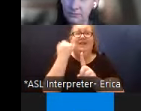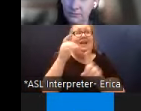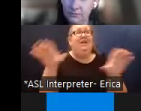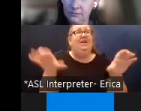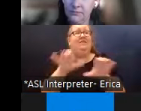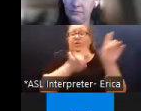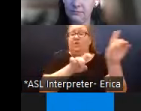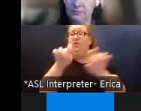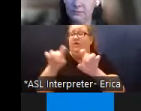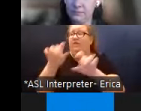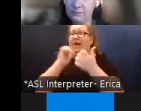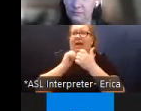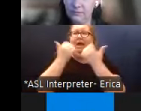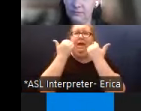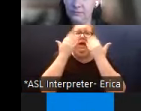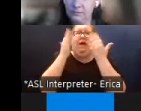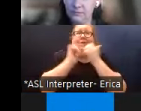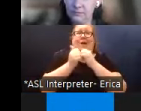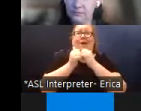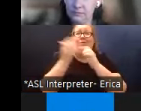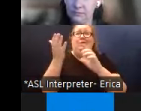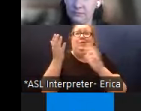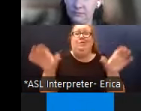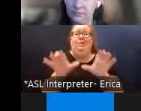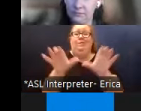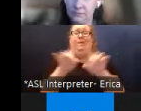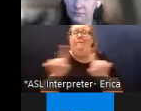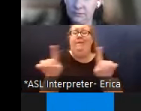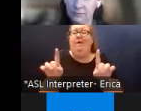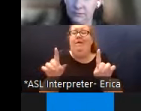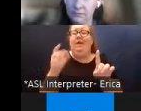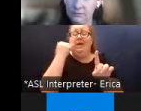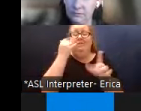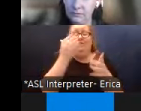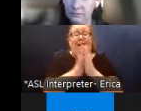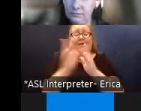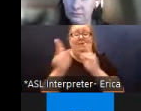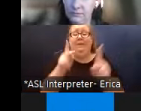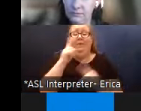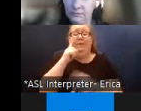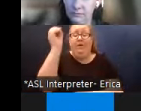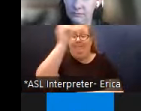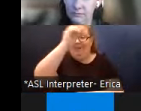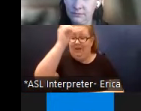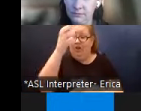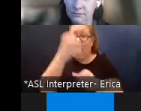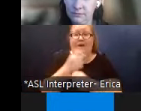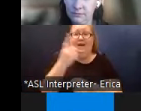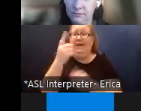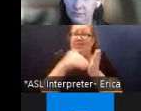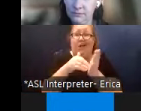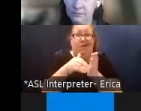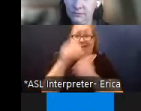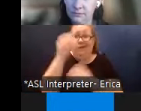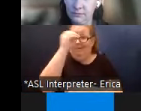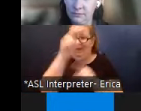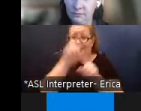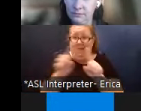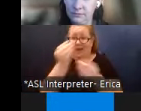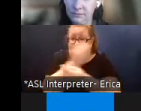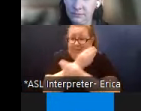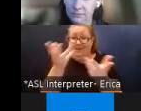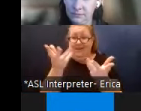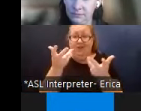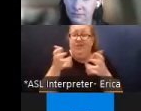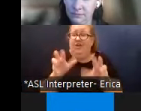going to promote this, but if you were to ask the people for an opinion, you're going to get 1,000 opinions. But I'll tell you, they're not going to want to pick